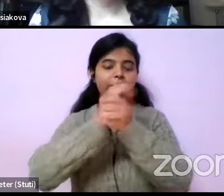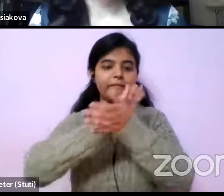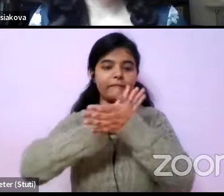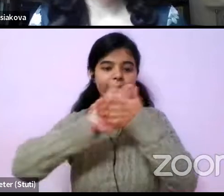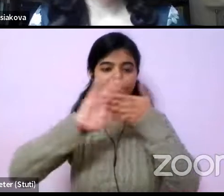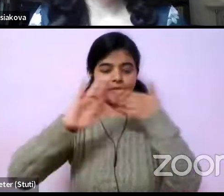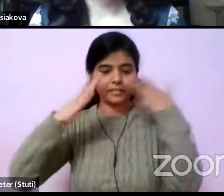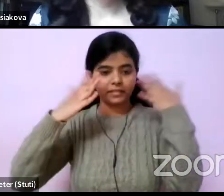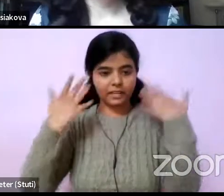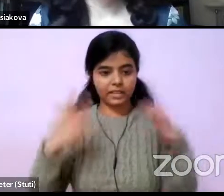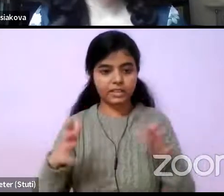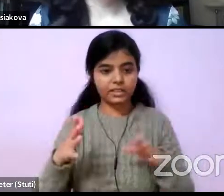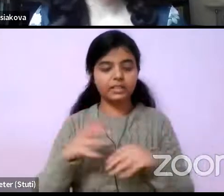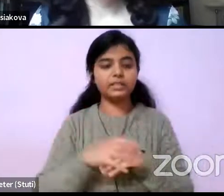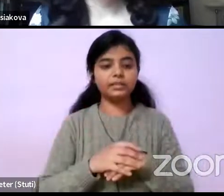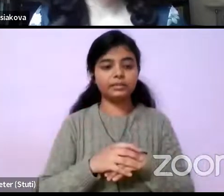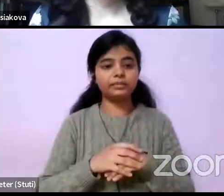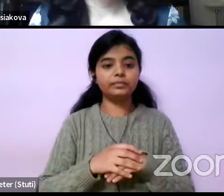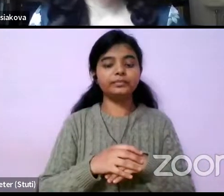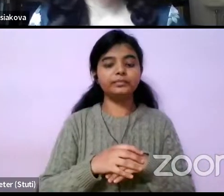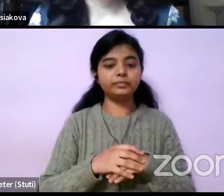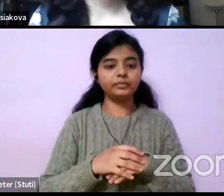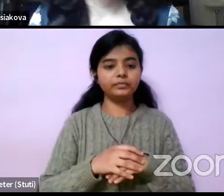we draw it to an end.